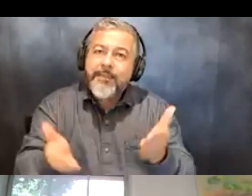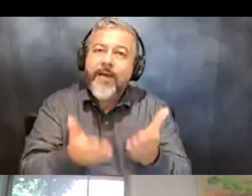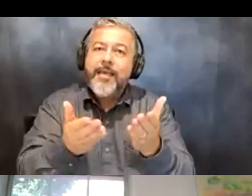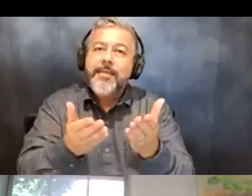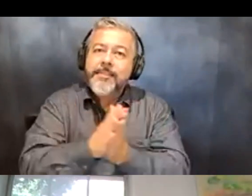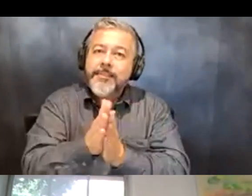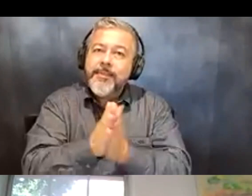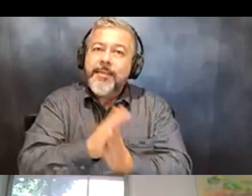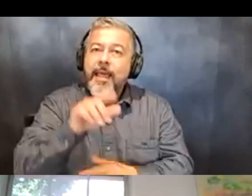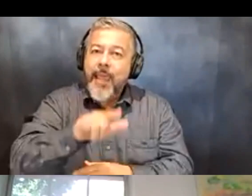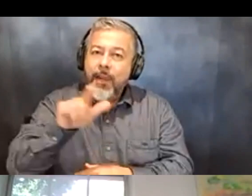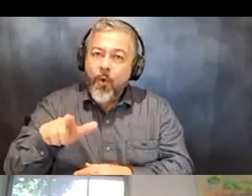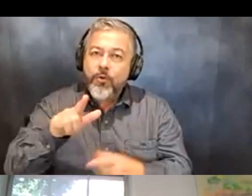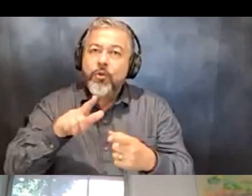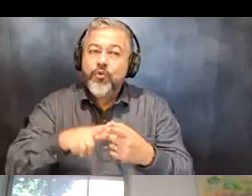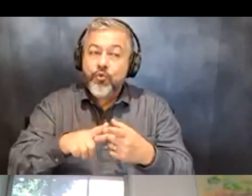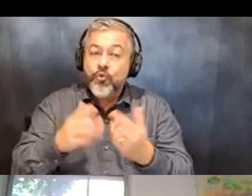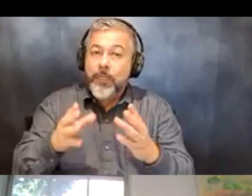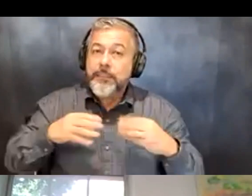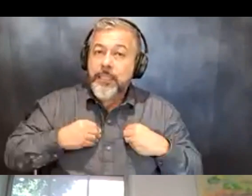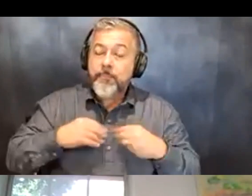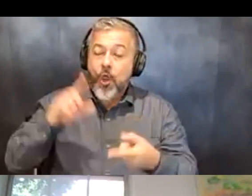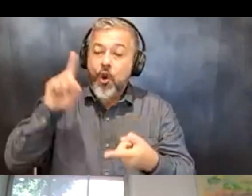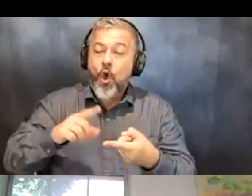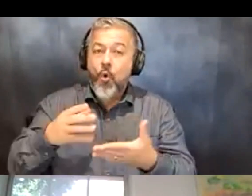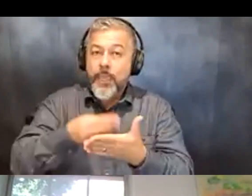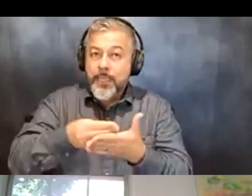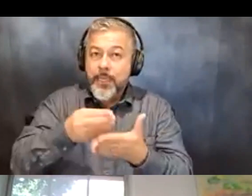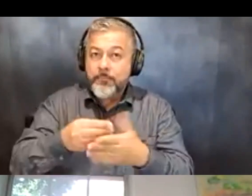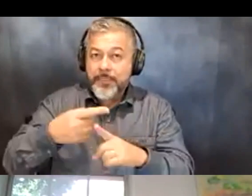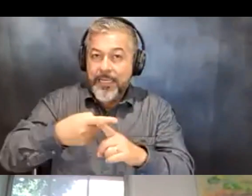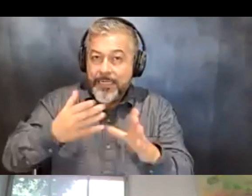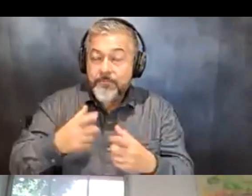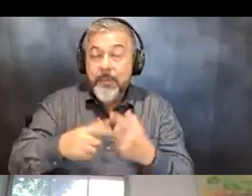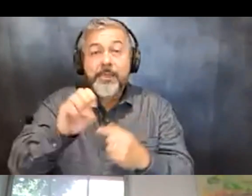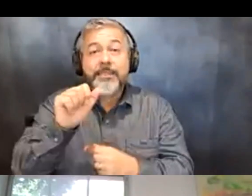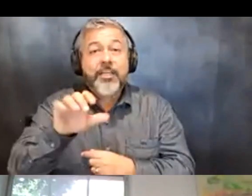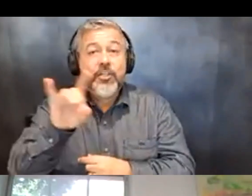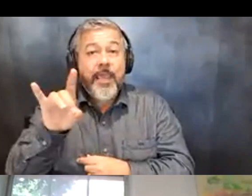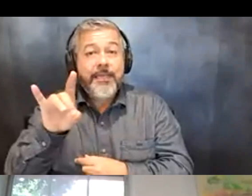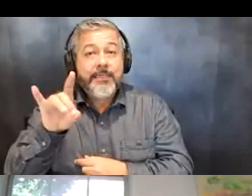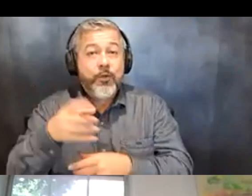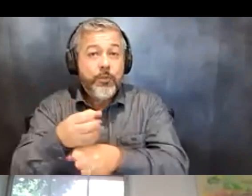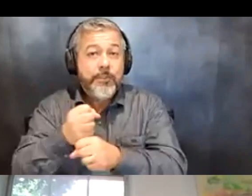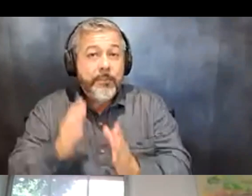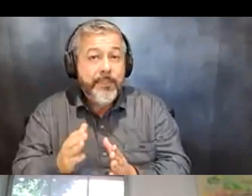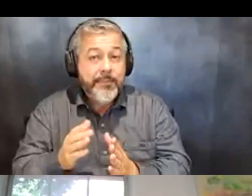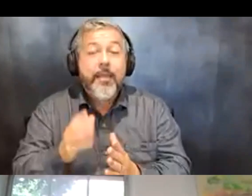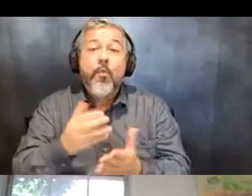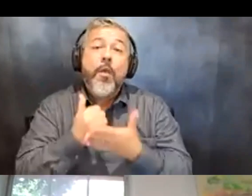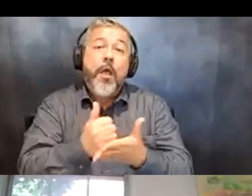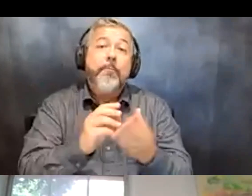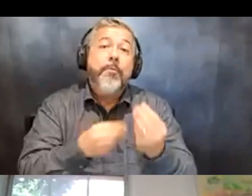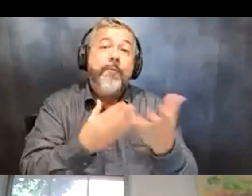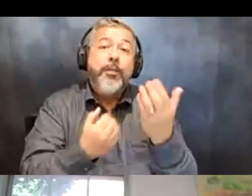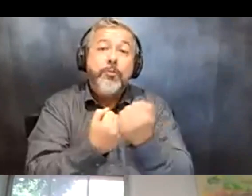to house low-income tenants, maybe Section 8 recipients. It could help provide support for